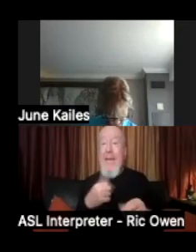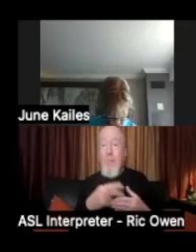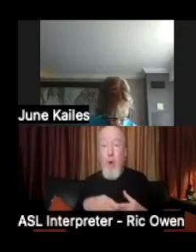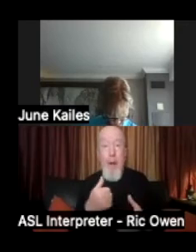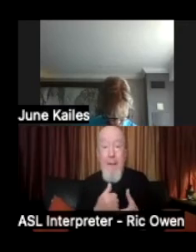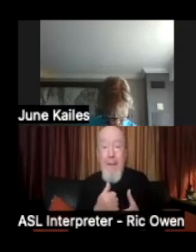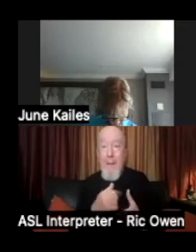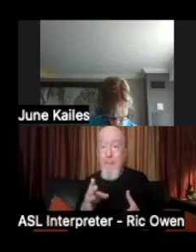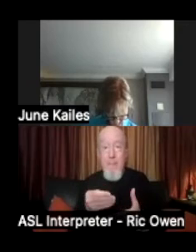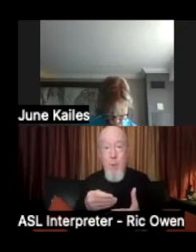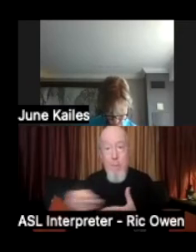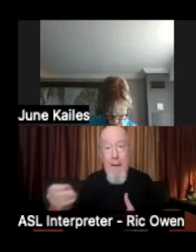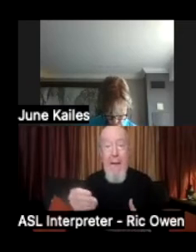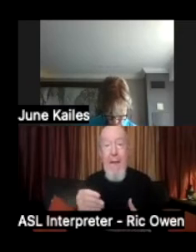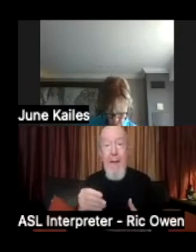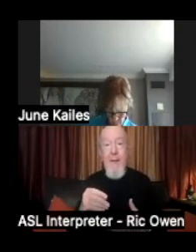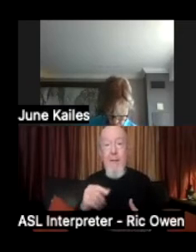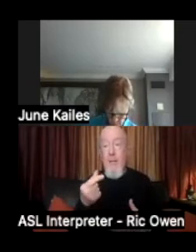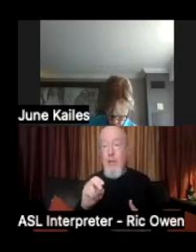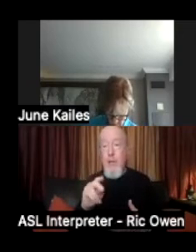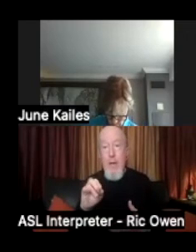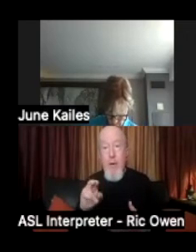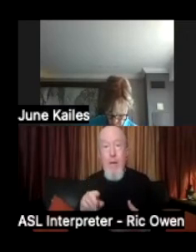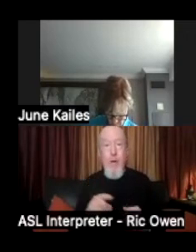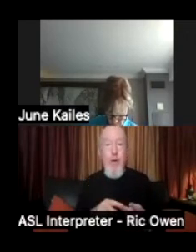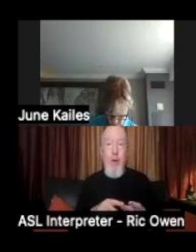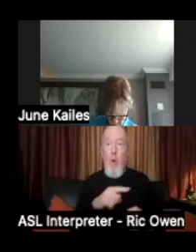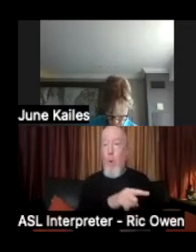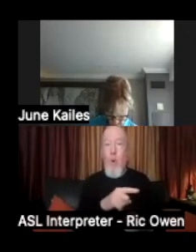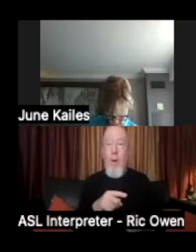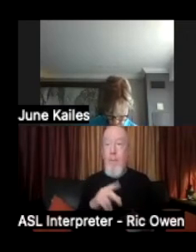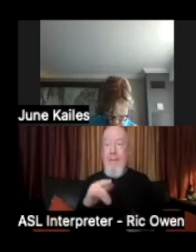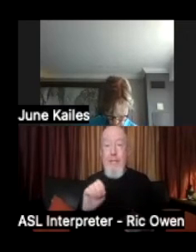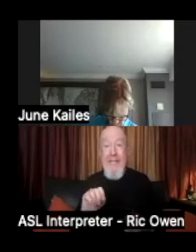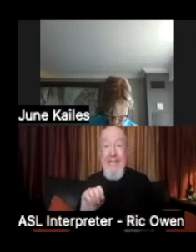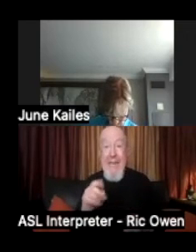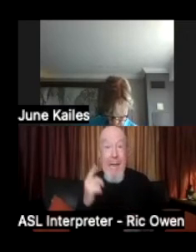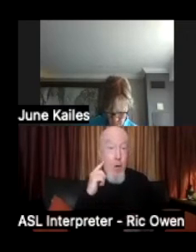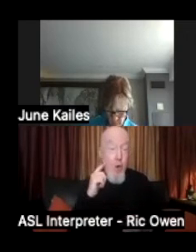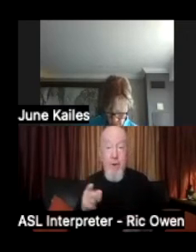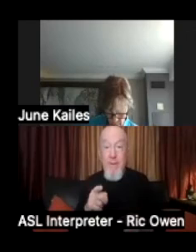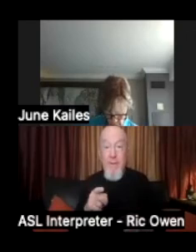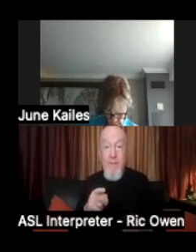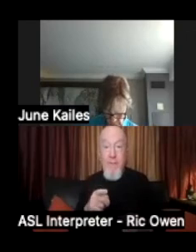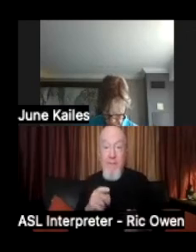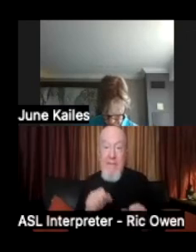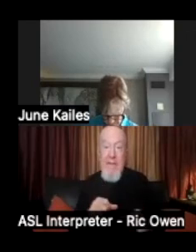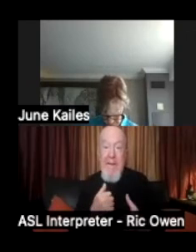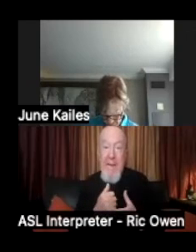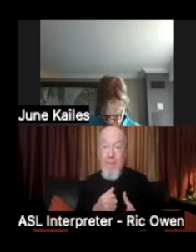I've heard that PG&E might offer some assistance, but I haven't looked into it, but not researched